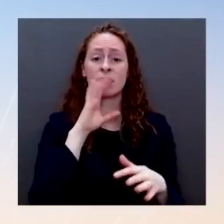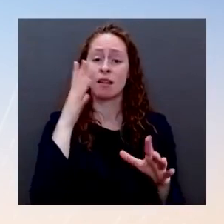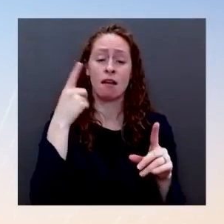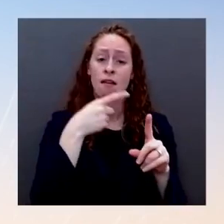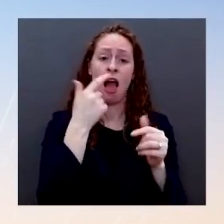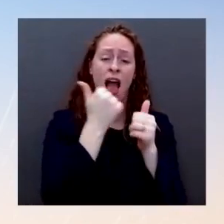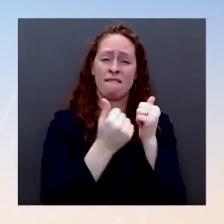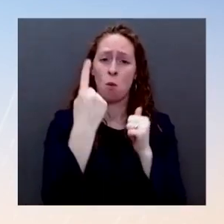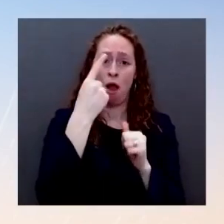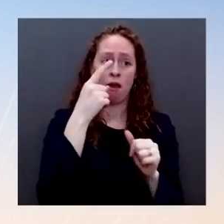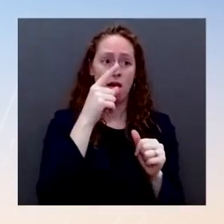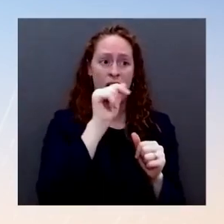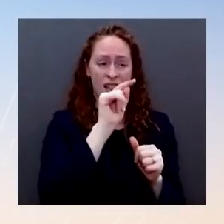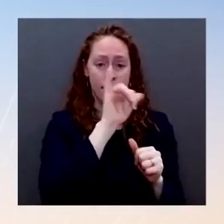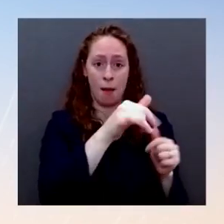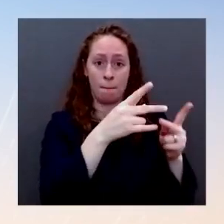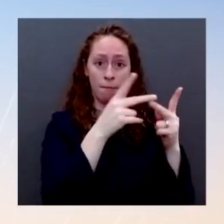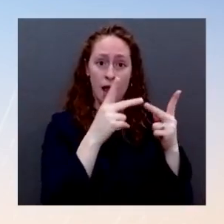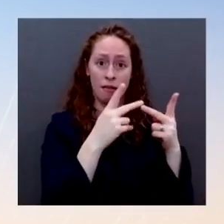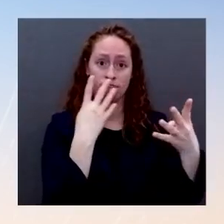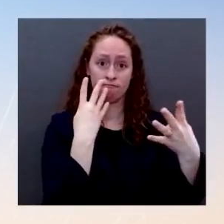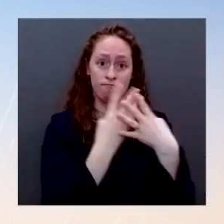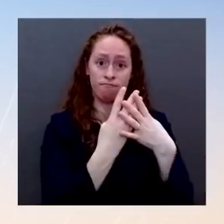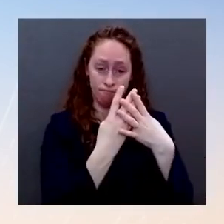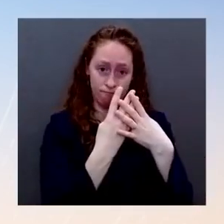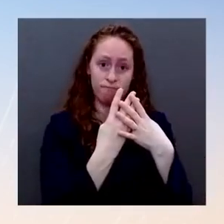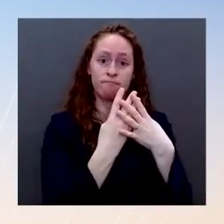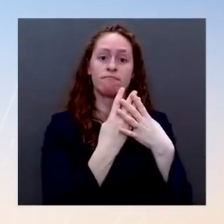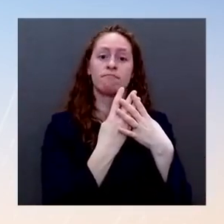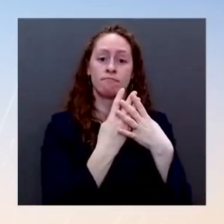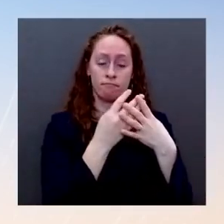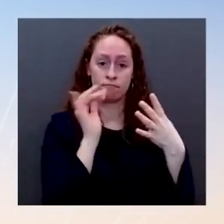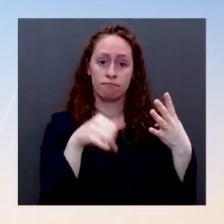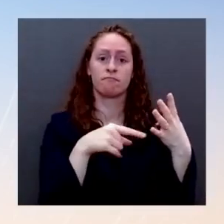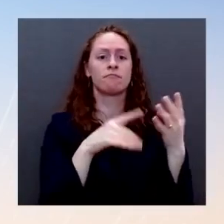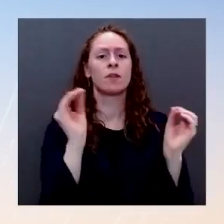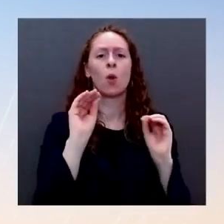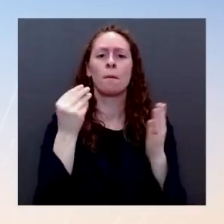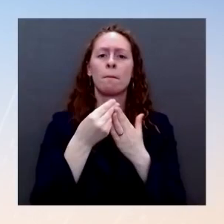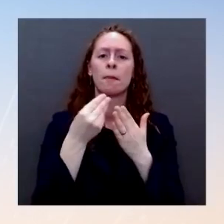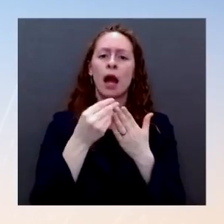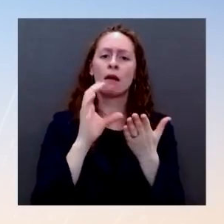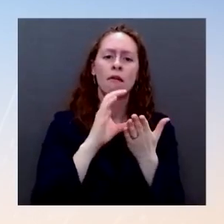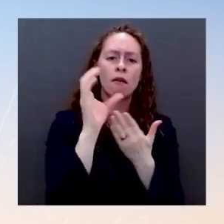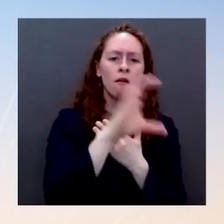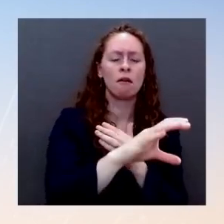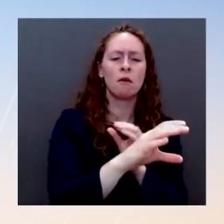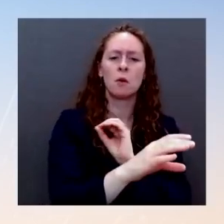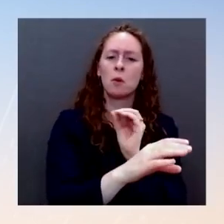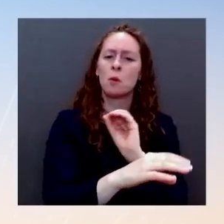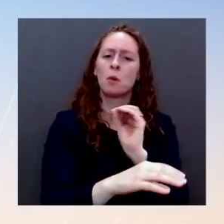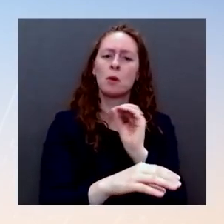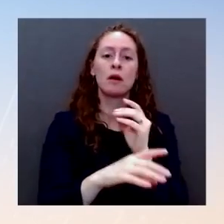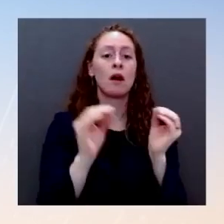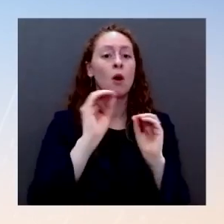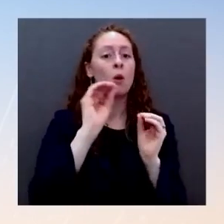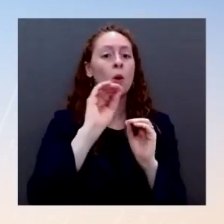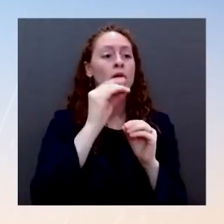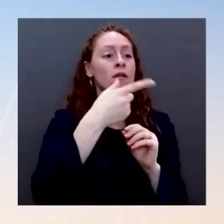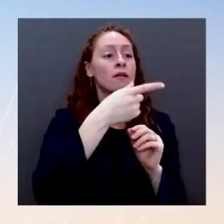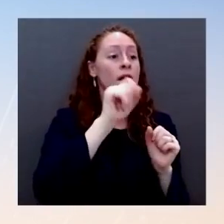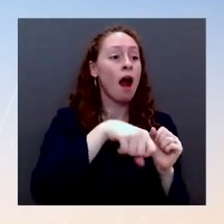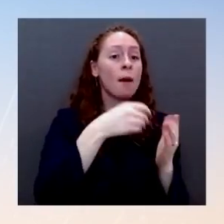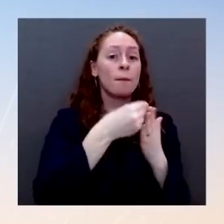transfer Guantanamo Bay detainees into the United States unless certain conditions are met. And it's a longstanding position of the executive branch that those